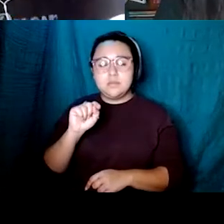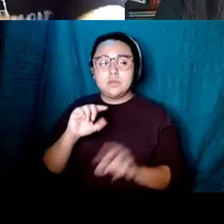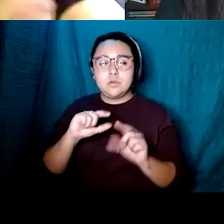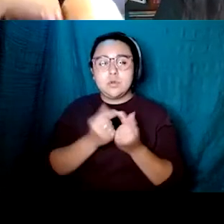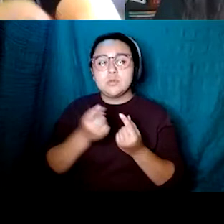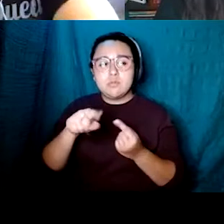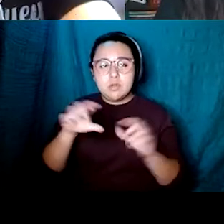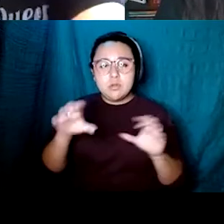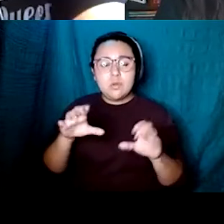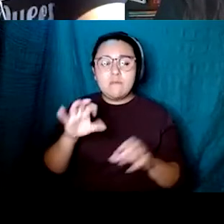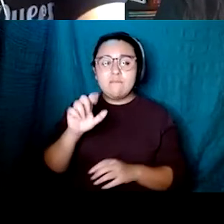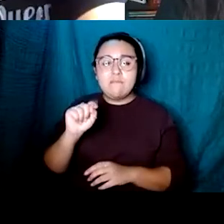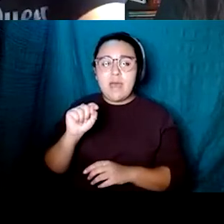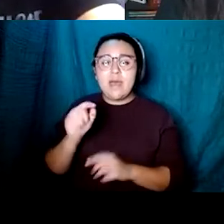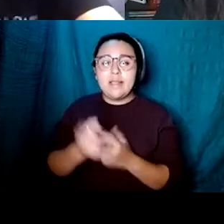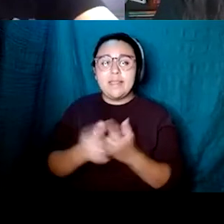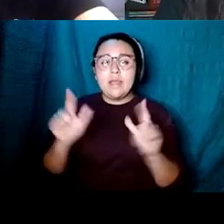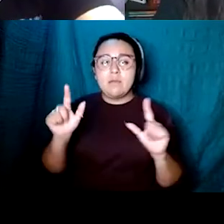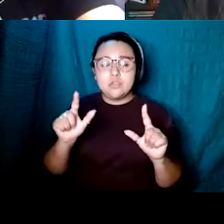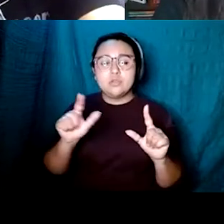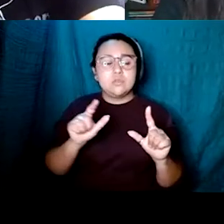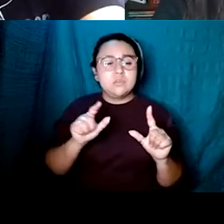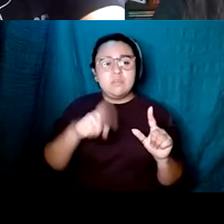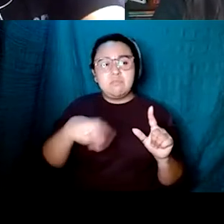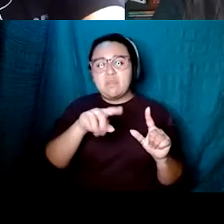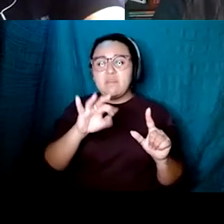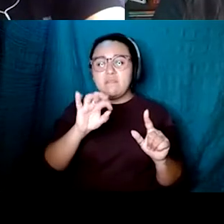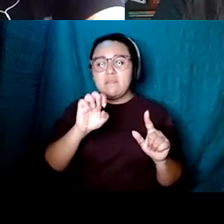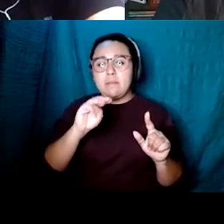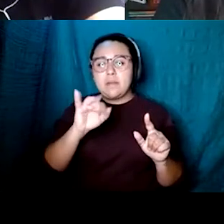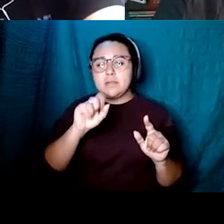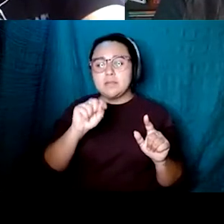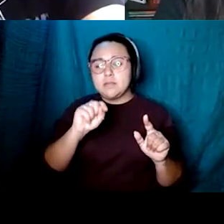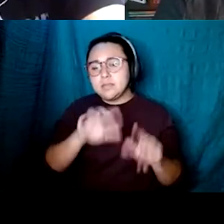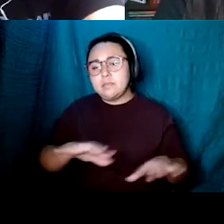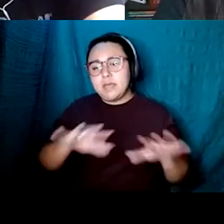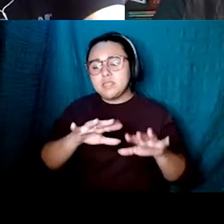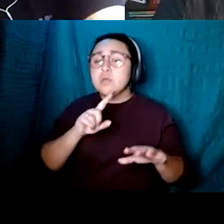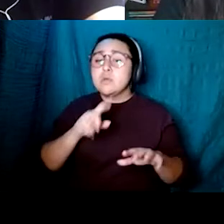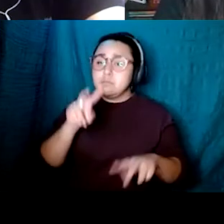work through in feminist spaces. And so like when you look at this sort of long history,